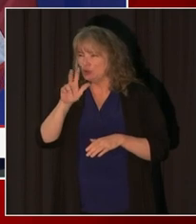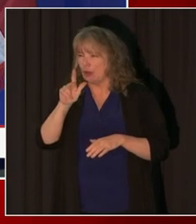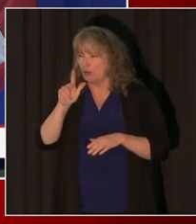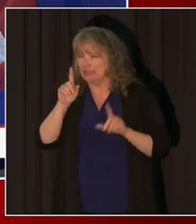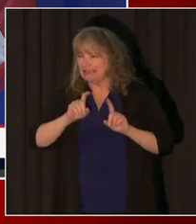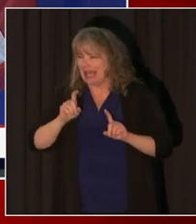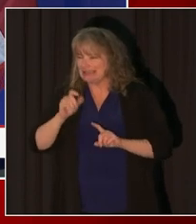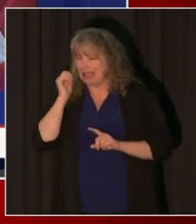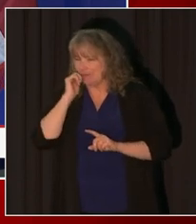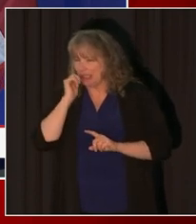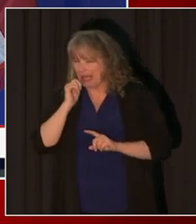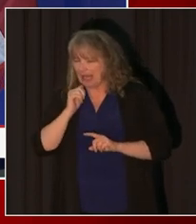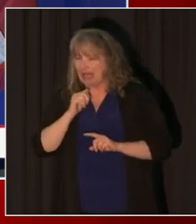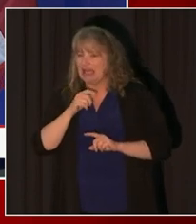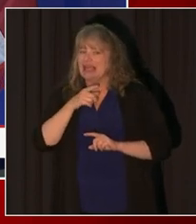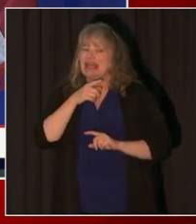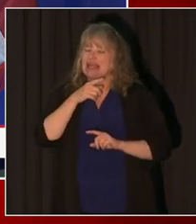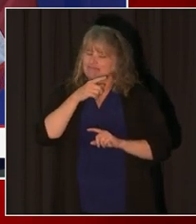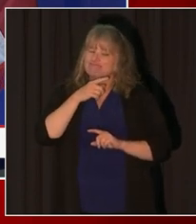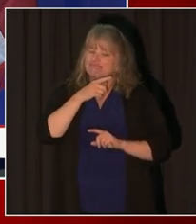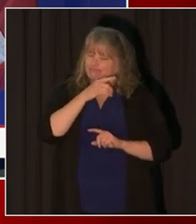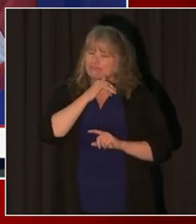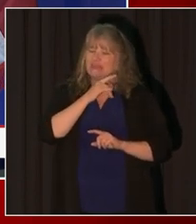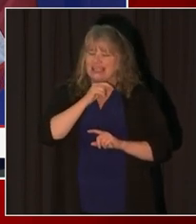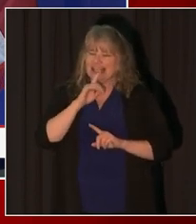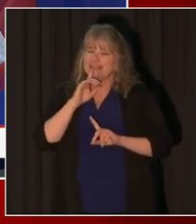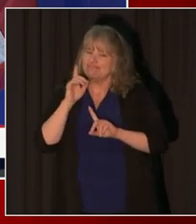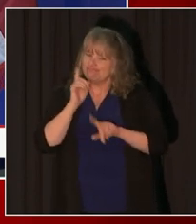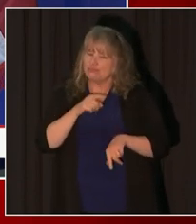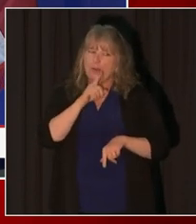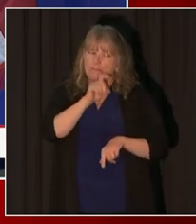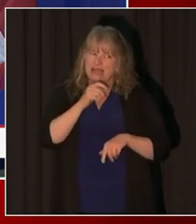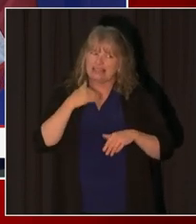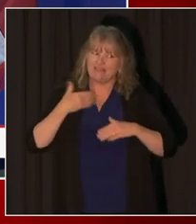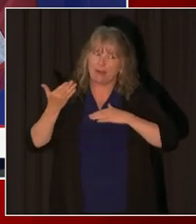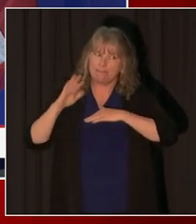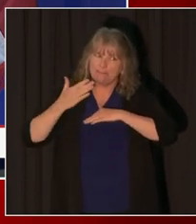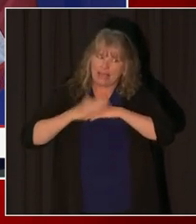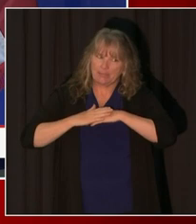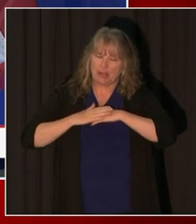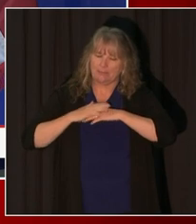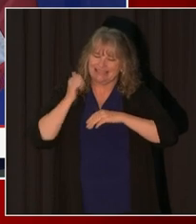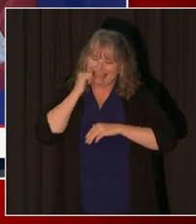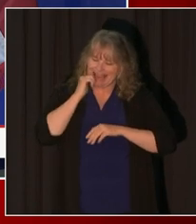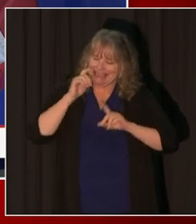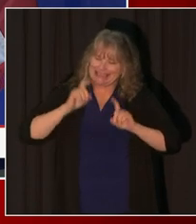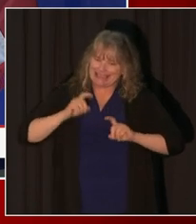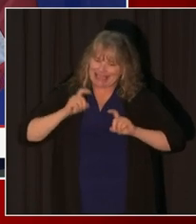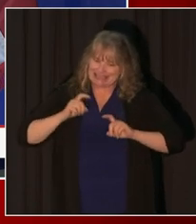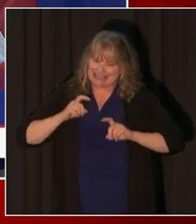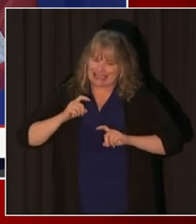It calls for a minimum daily testing needed by May 15th, which is just 2 days from now, of